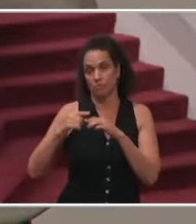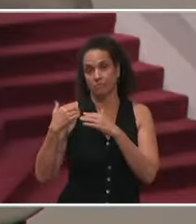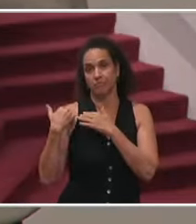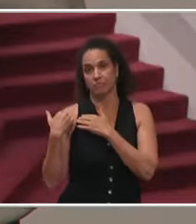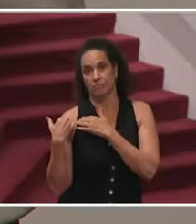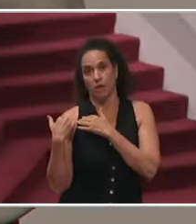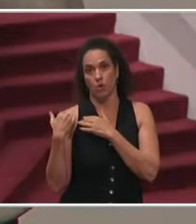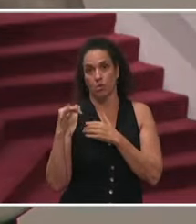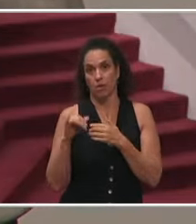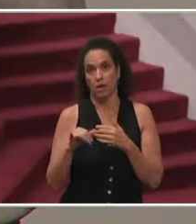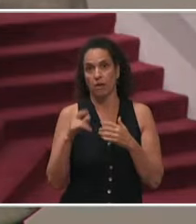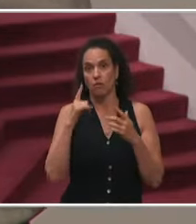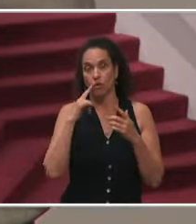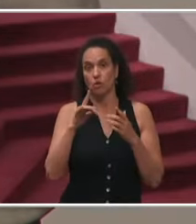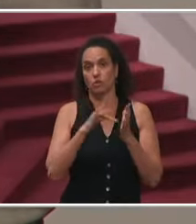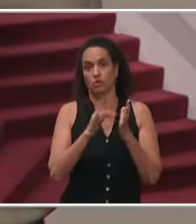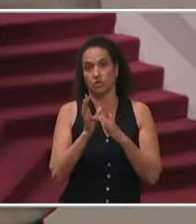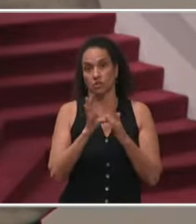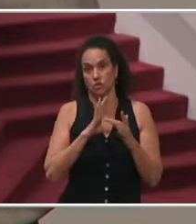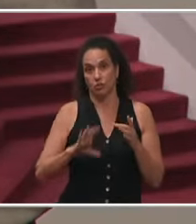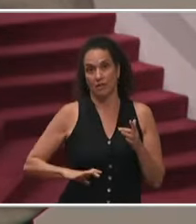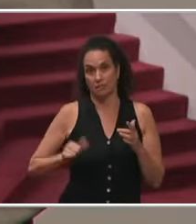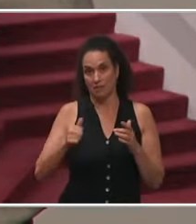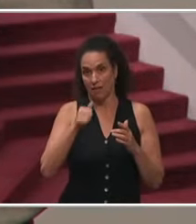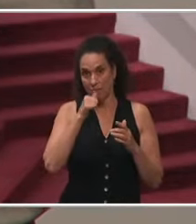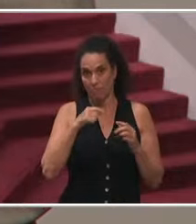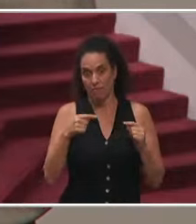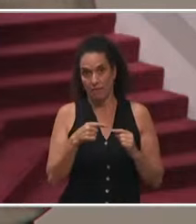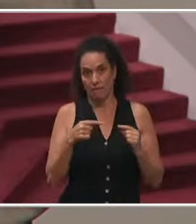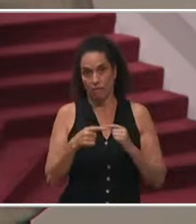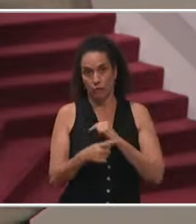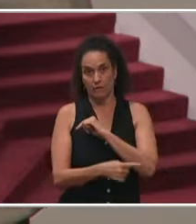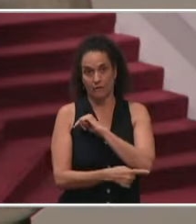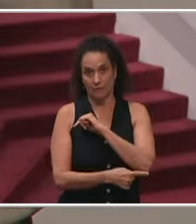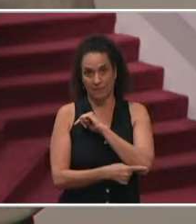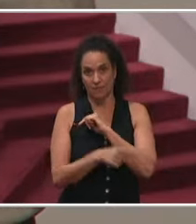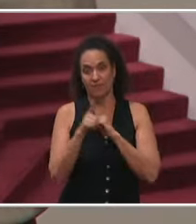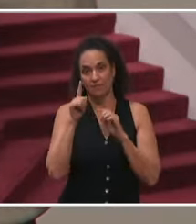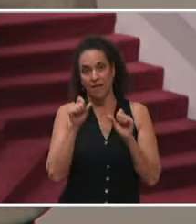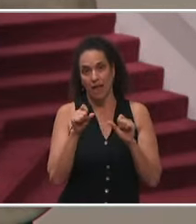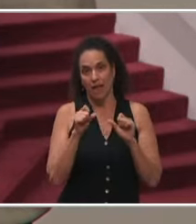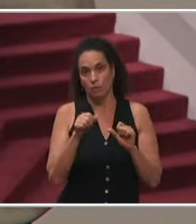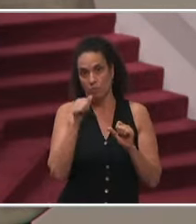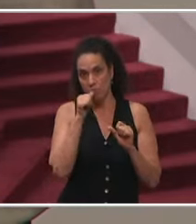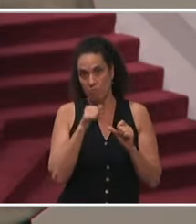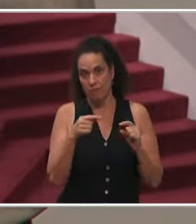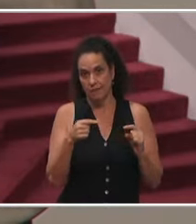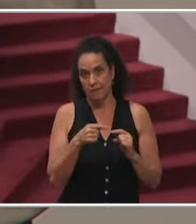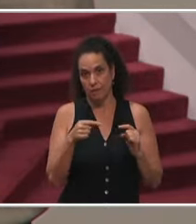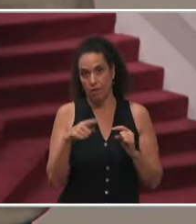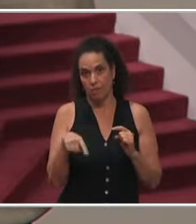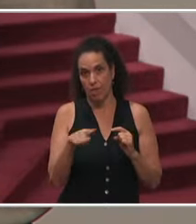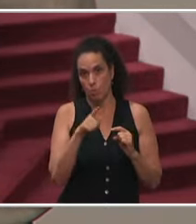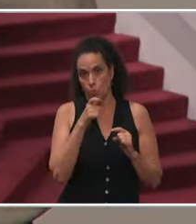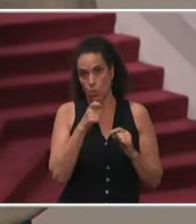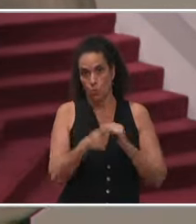For in that Christ himself has suffered being tempted, he is able to succor them that are